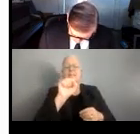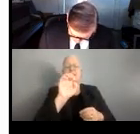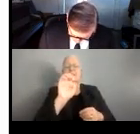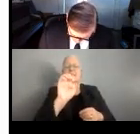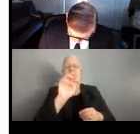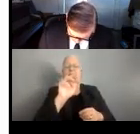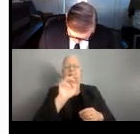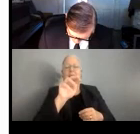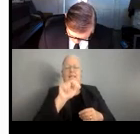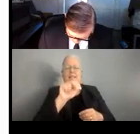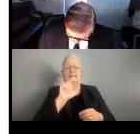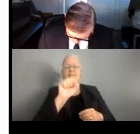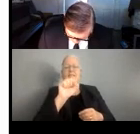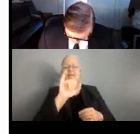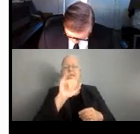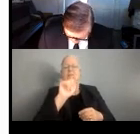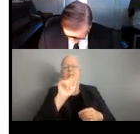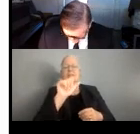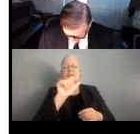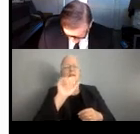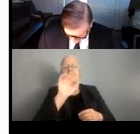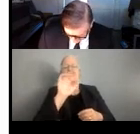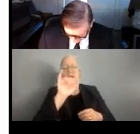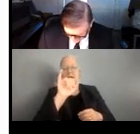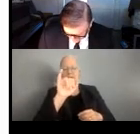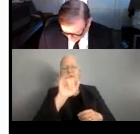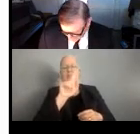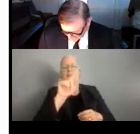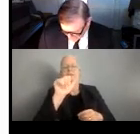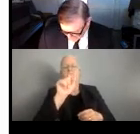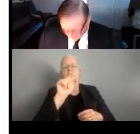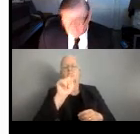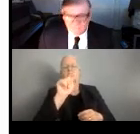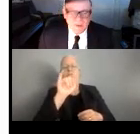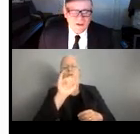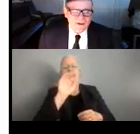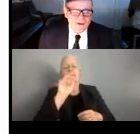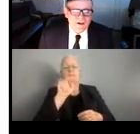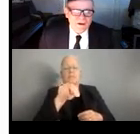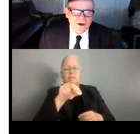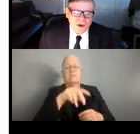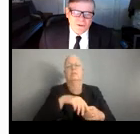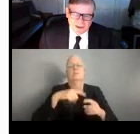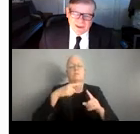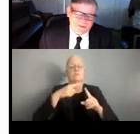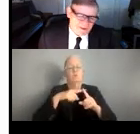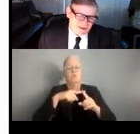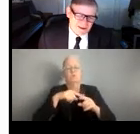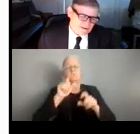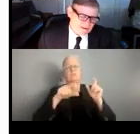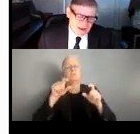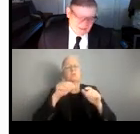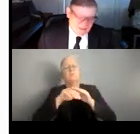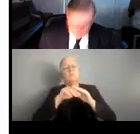accommodative, I think means accommodative infrastructures and inclusion and participation of disabled people. Accommodative, I think